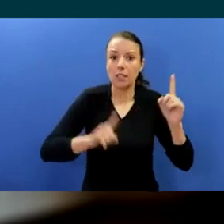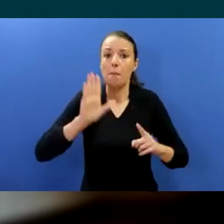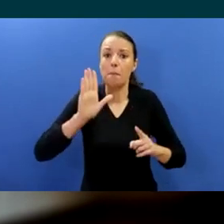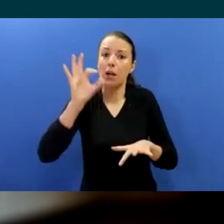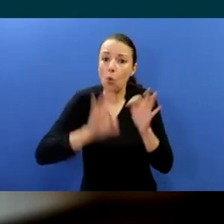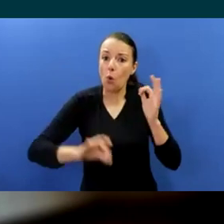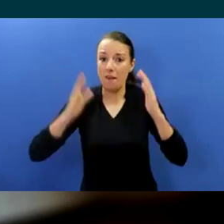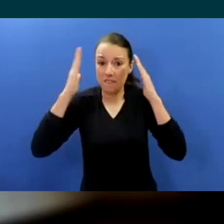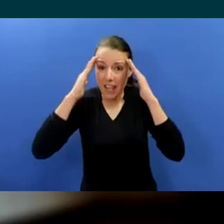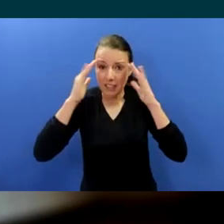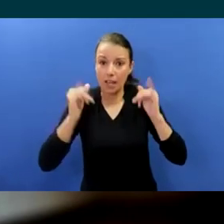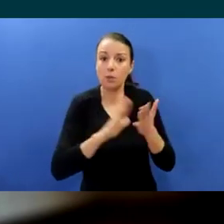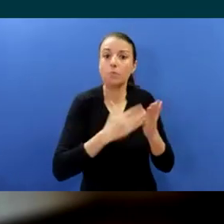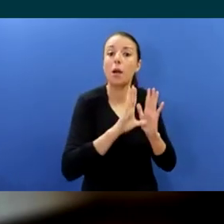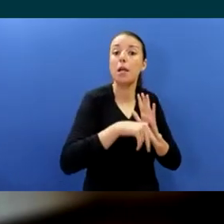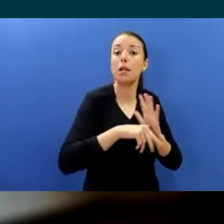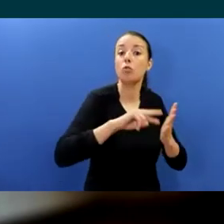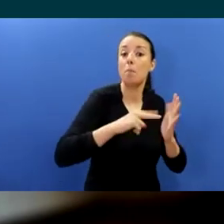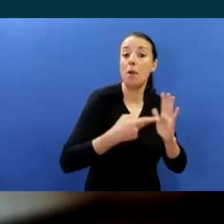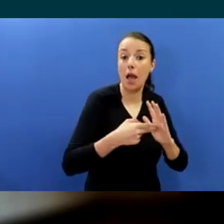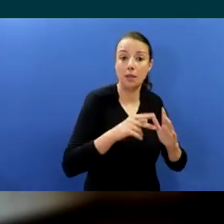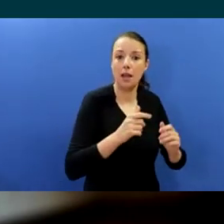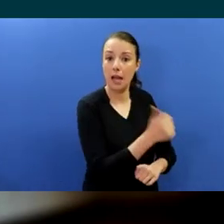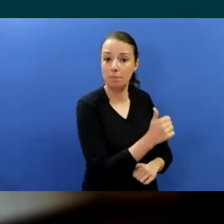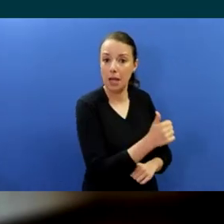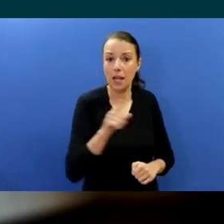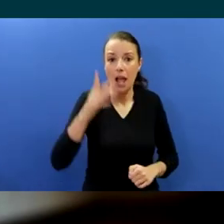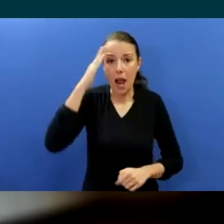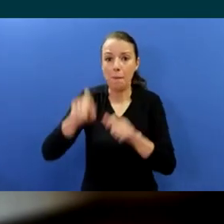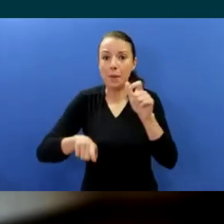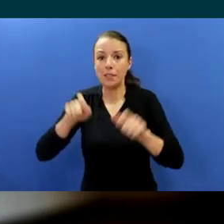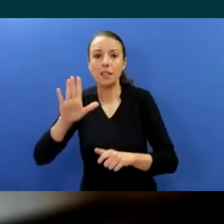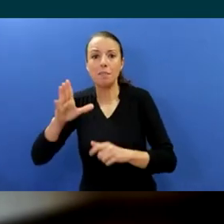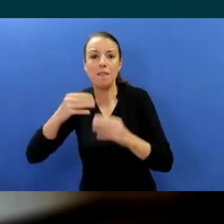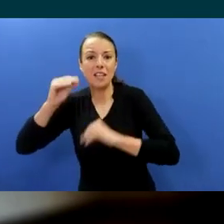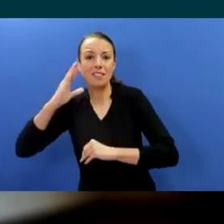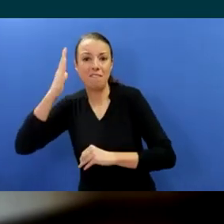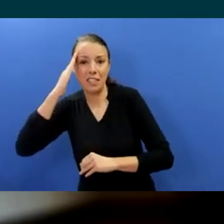from an office. So it's what we call expertise d'usage,